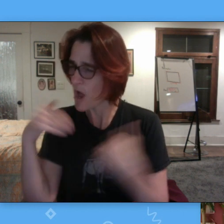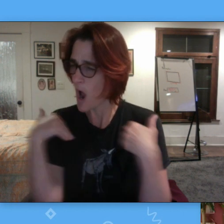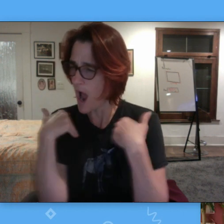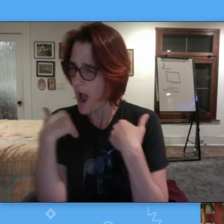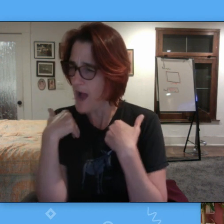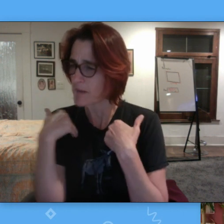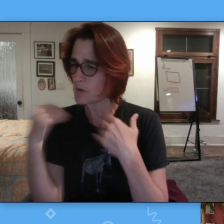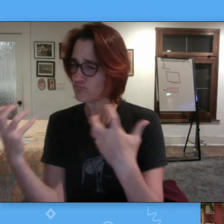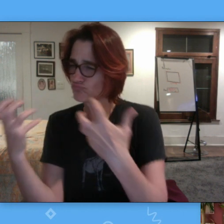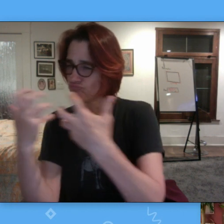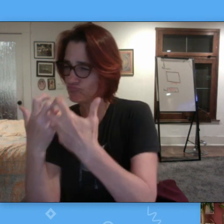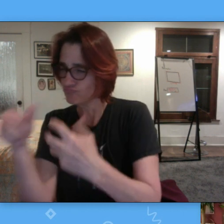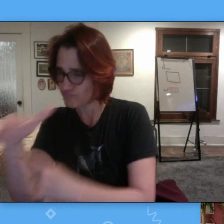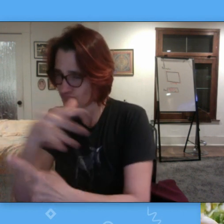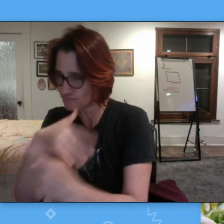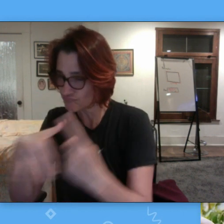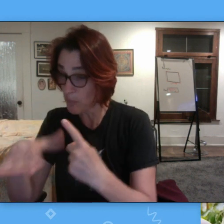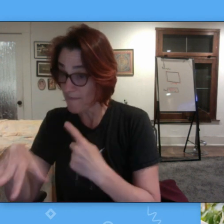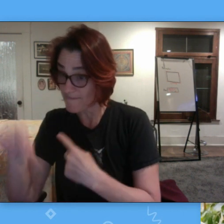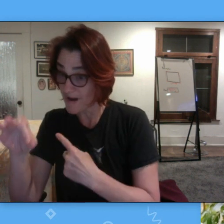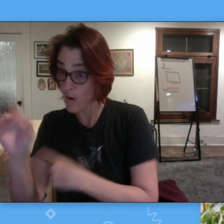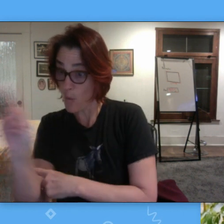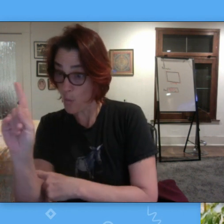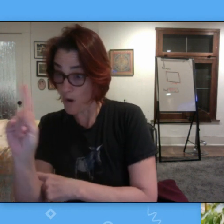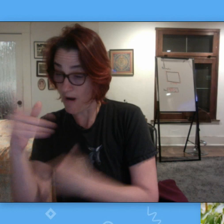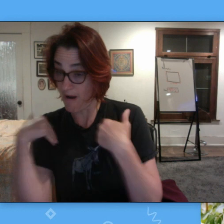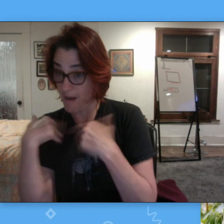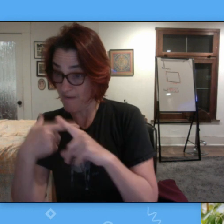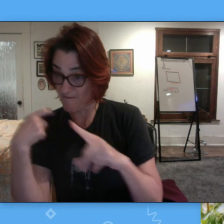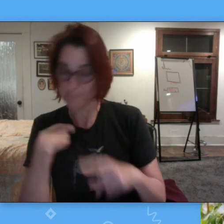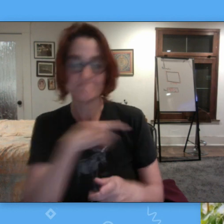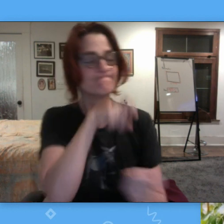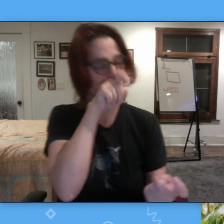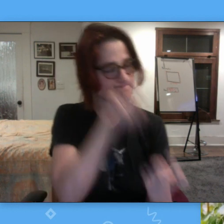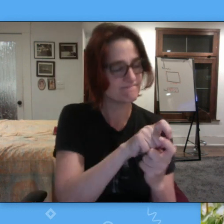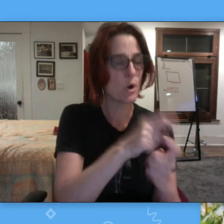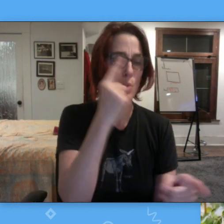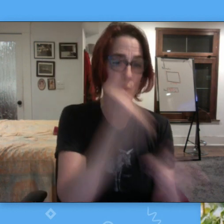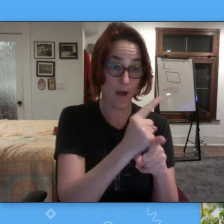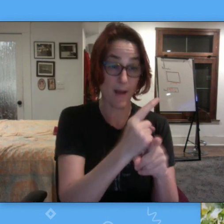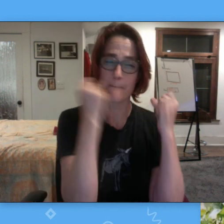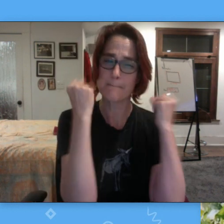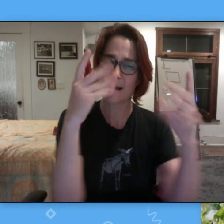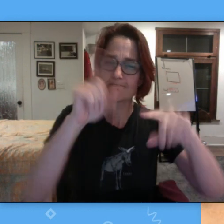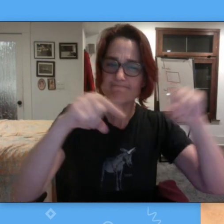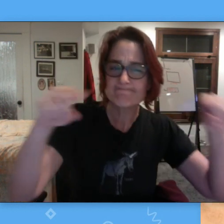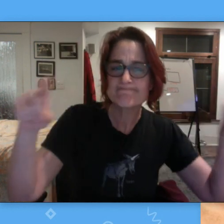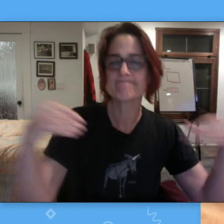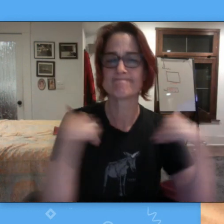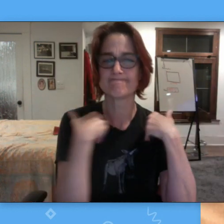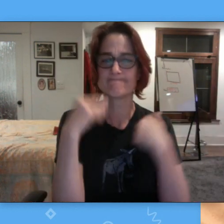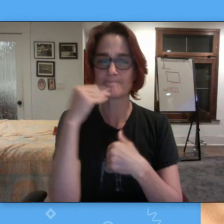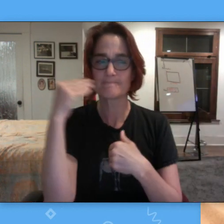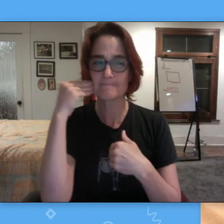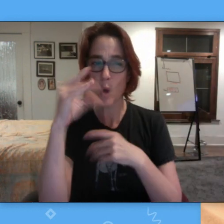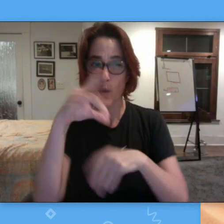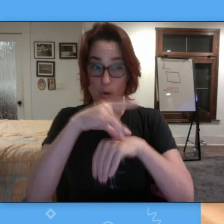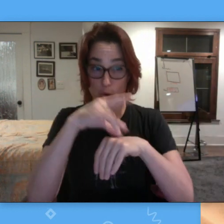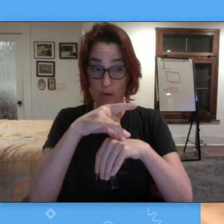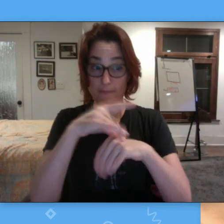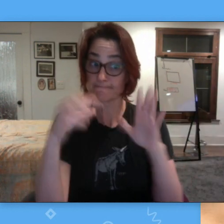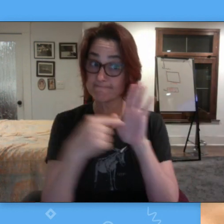from? Exactly. There are many different habitats on Earth. For example, a desert habitat is